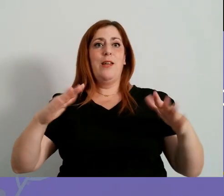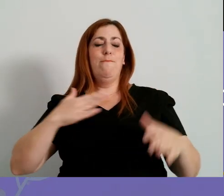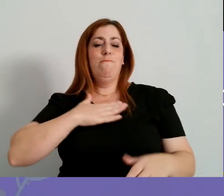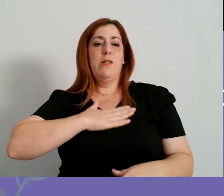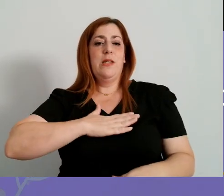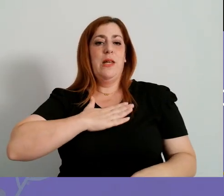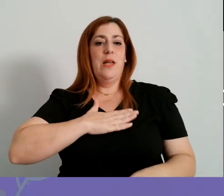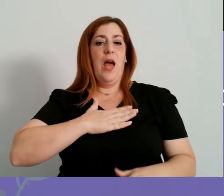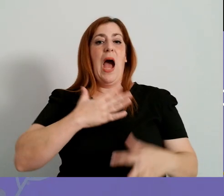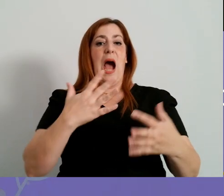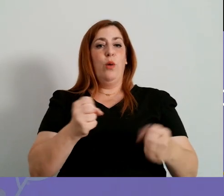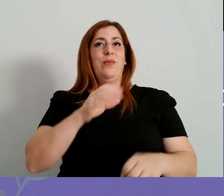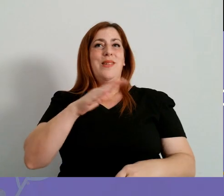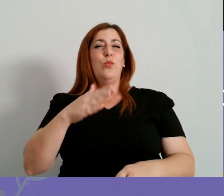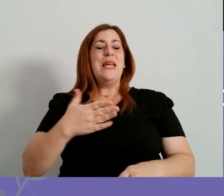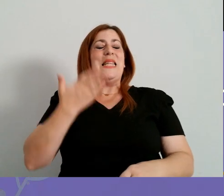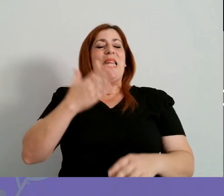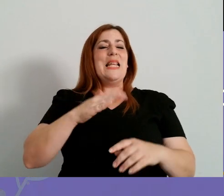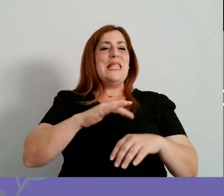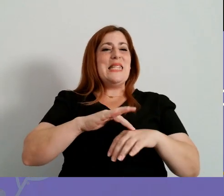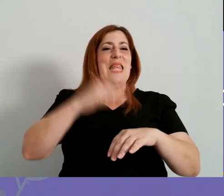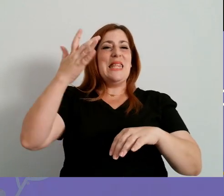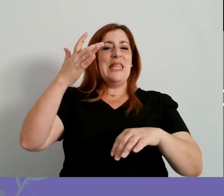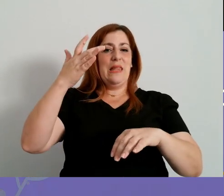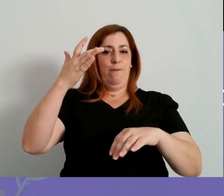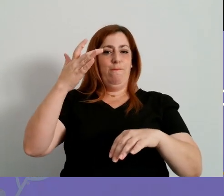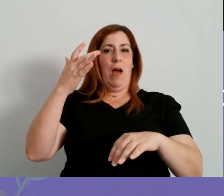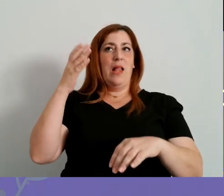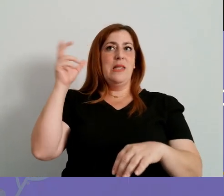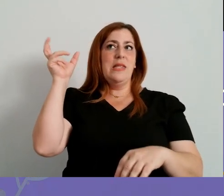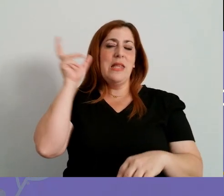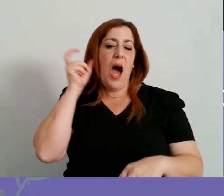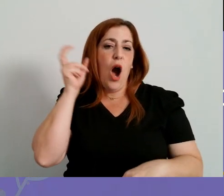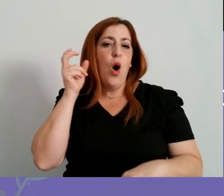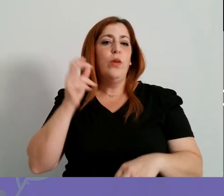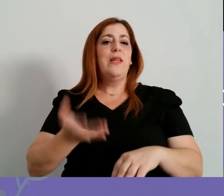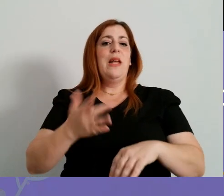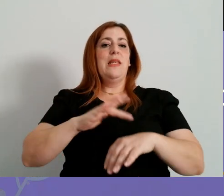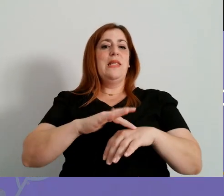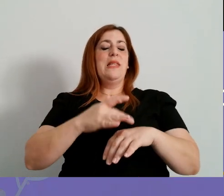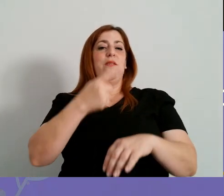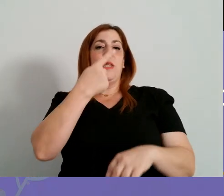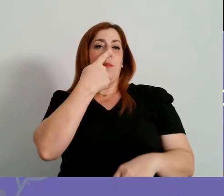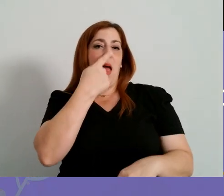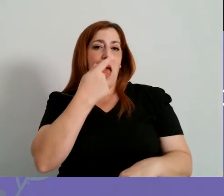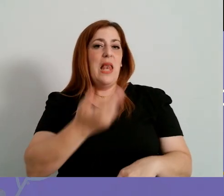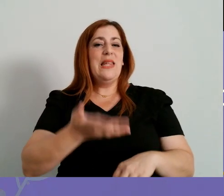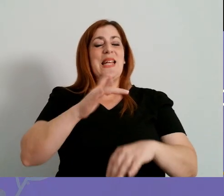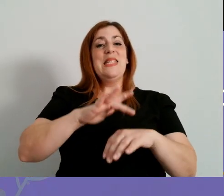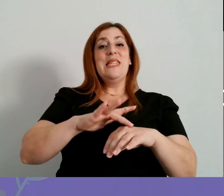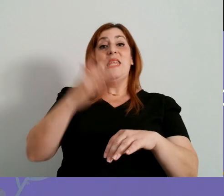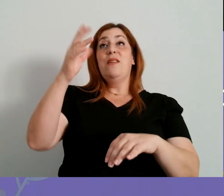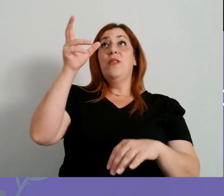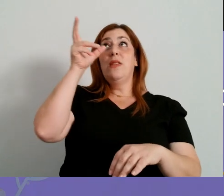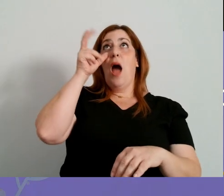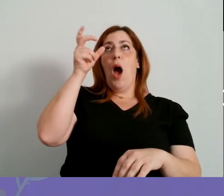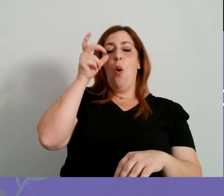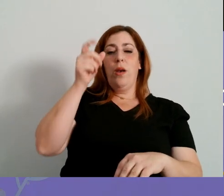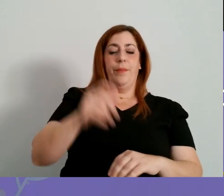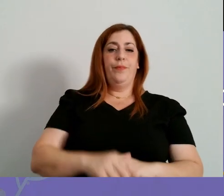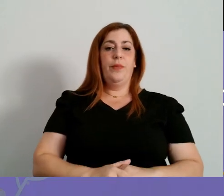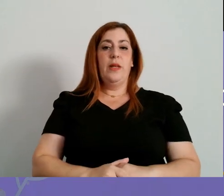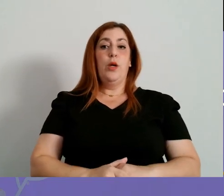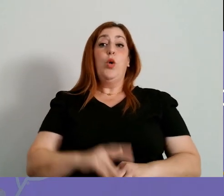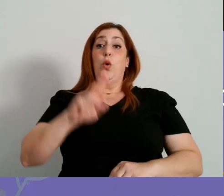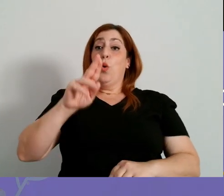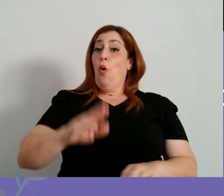too sensitive to sounds, smells, or noises, even though that's definitely the case, but it can also mean that you are